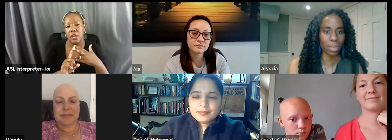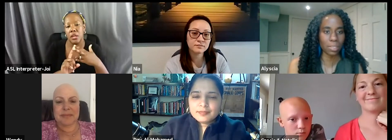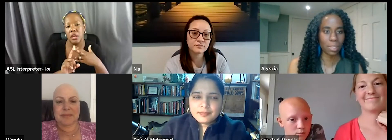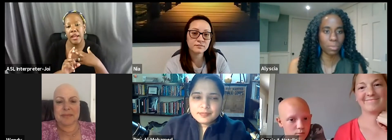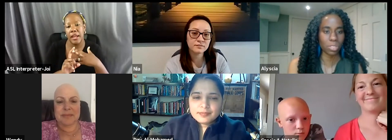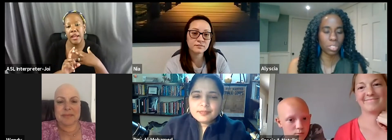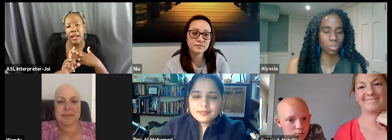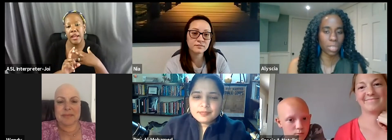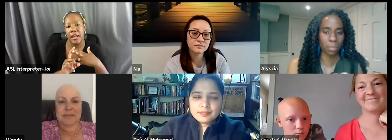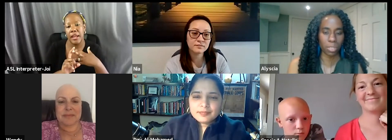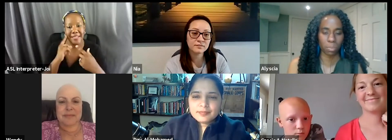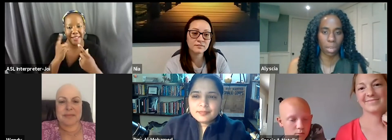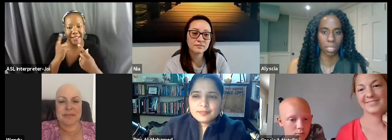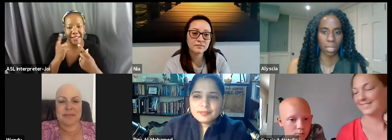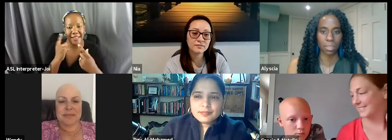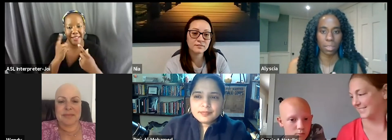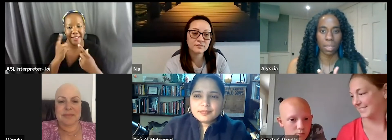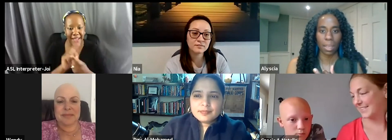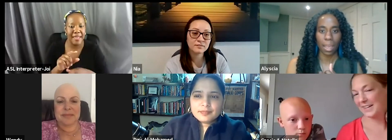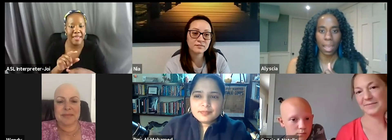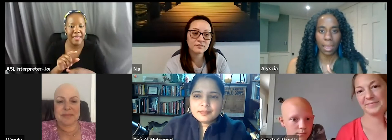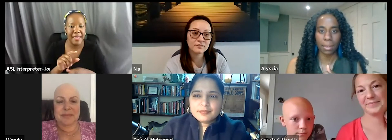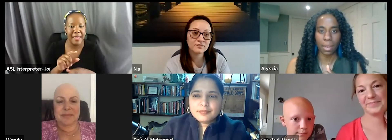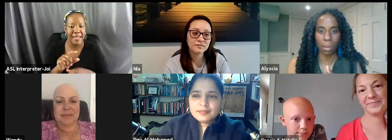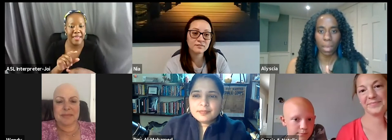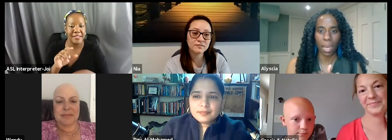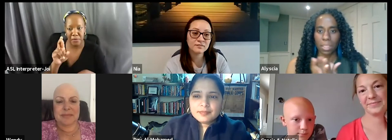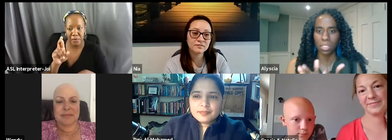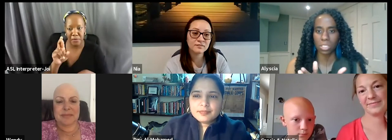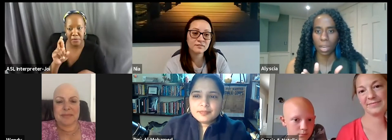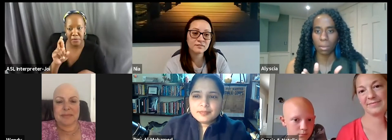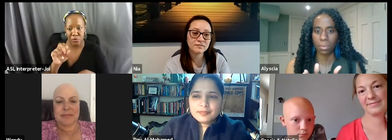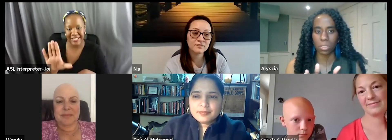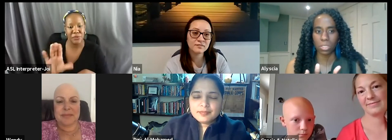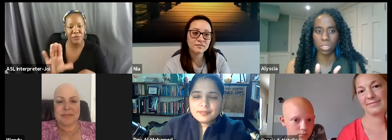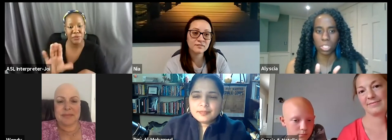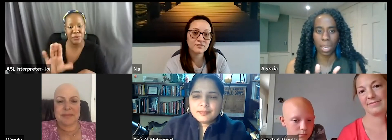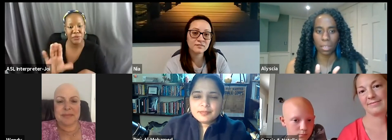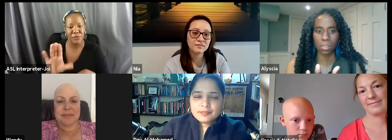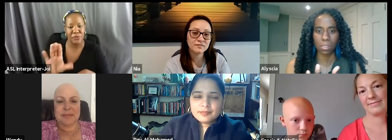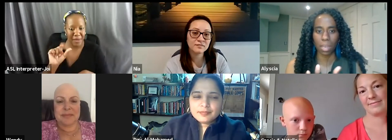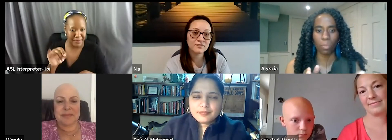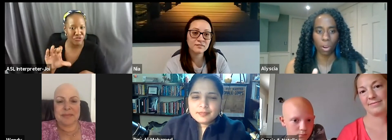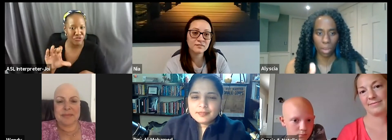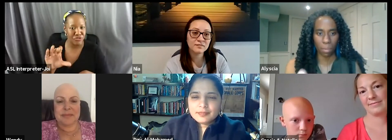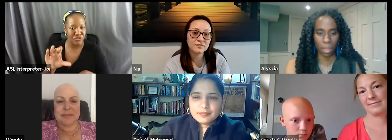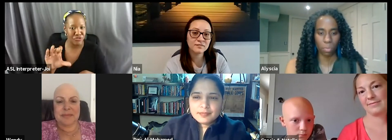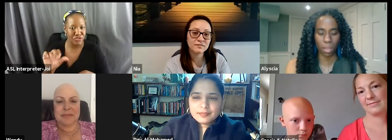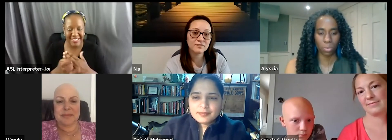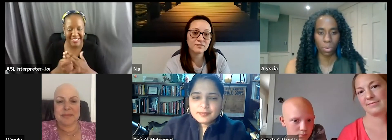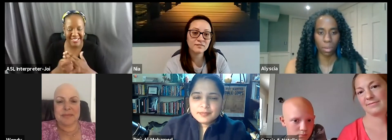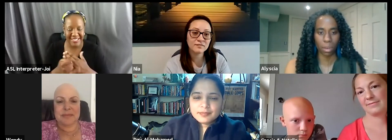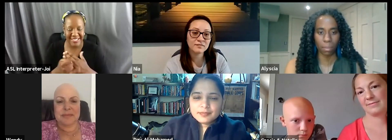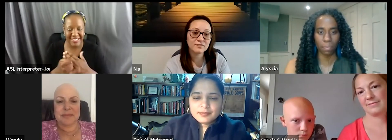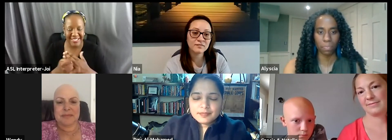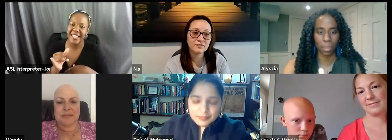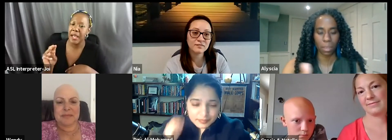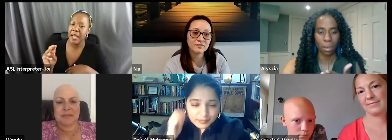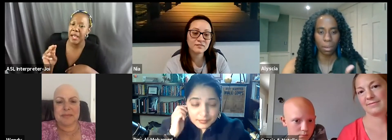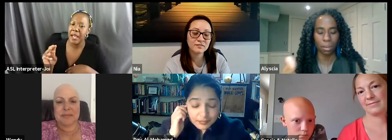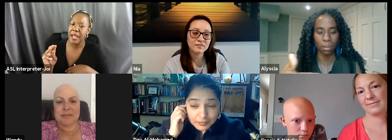Natalie and Gracie, which is Children's Alopecia Project. And I think Janice, I know Marguerite, we met through